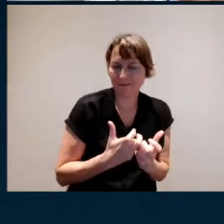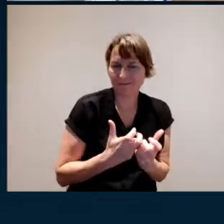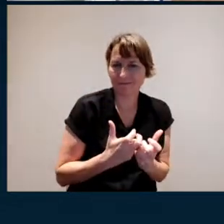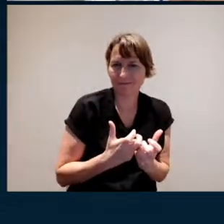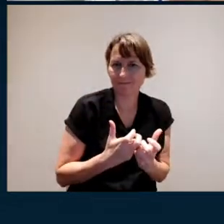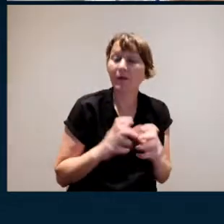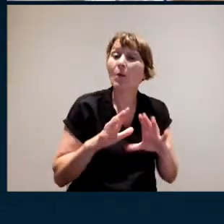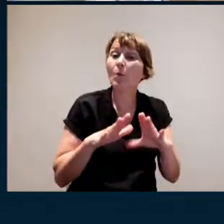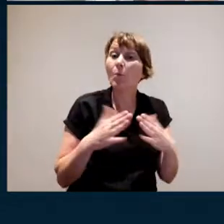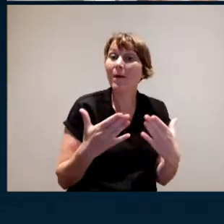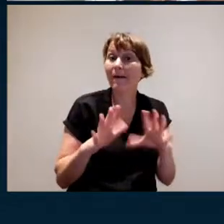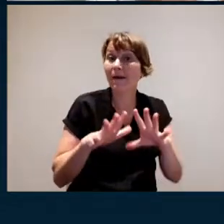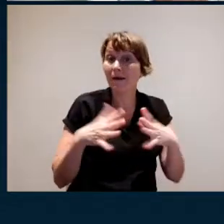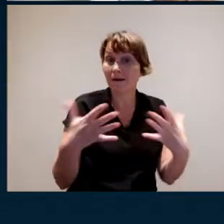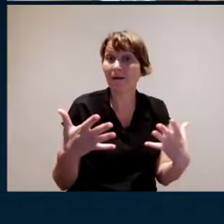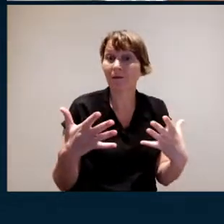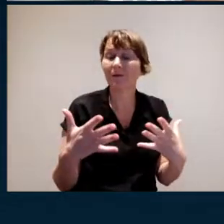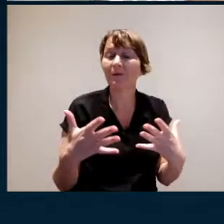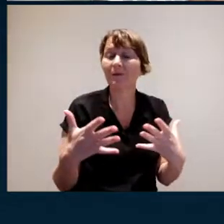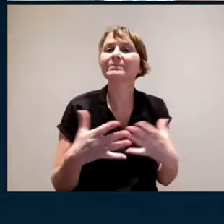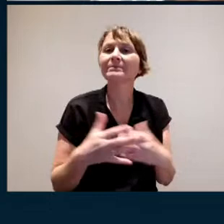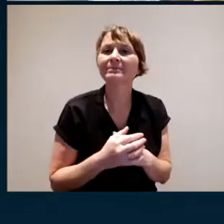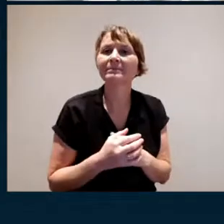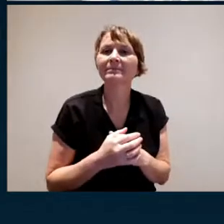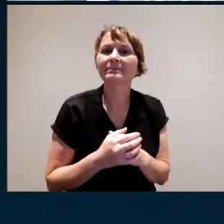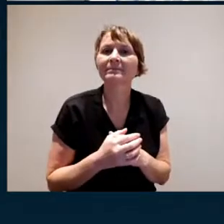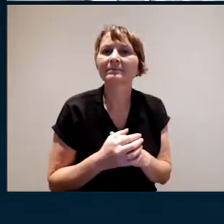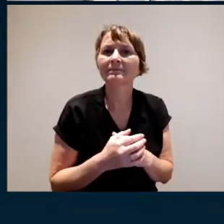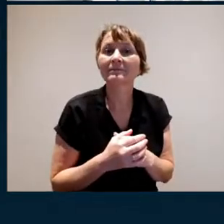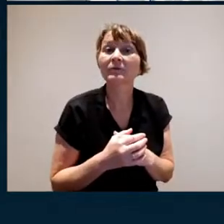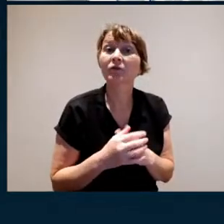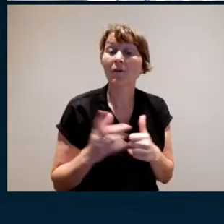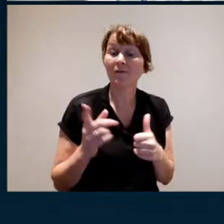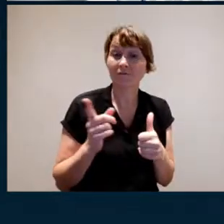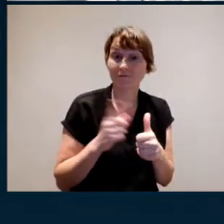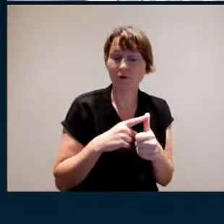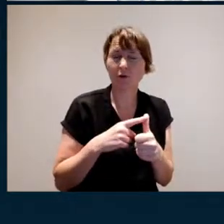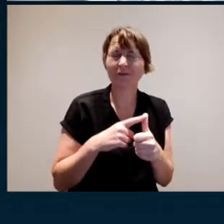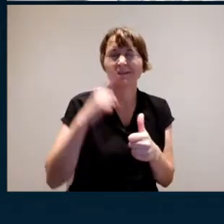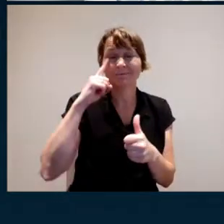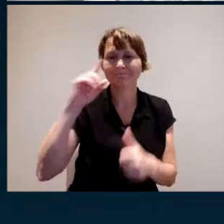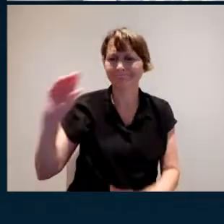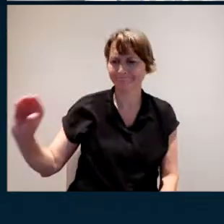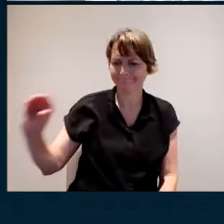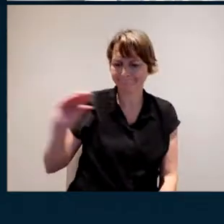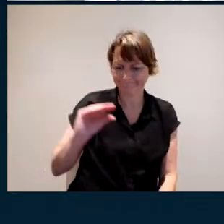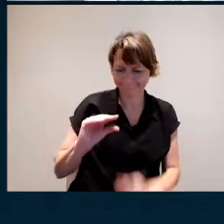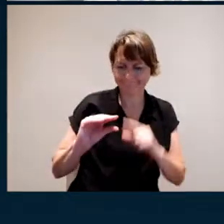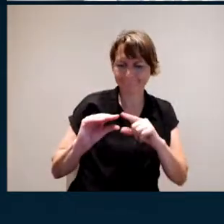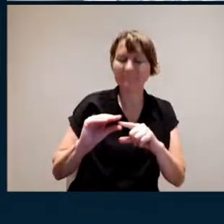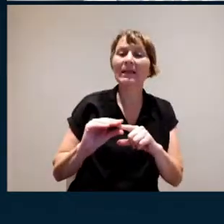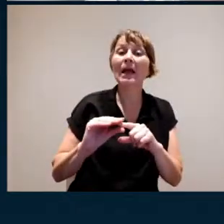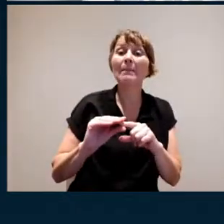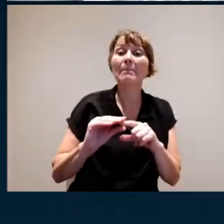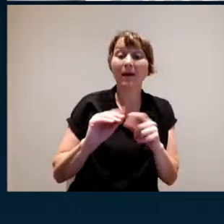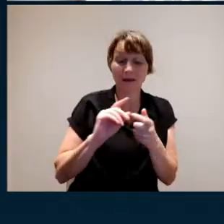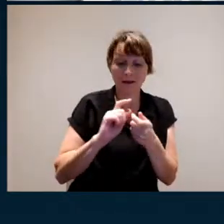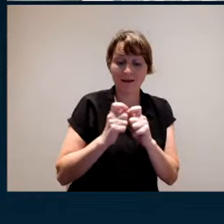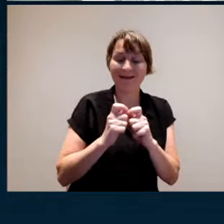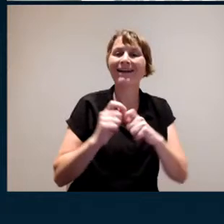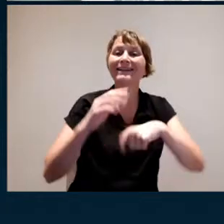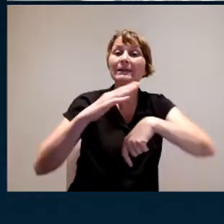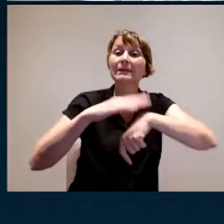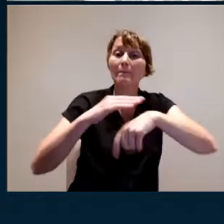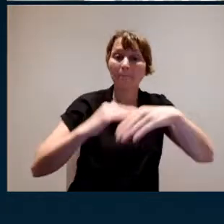way the behavior is going to remain the same, but the configuration around it is going to be updated with other